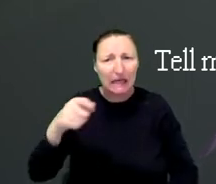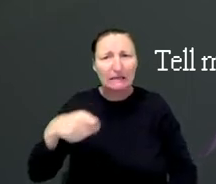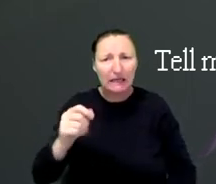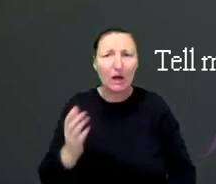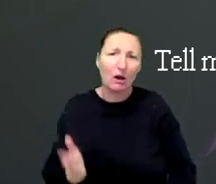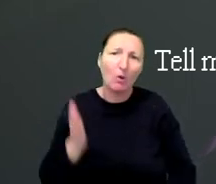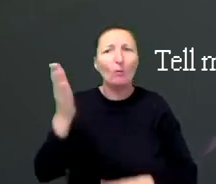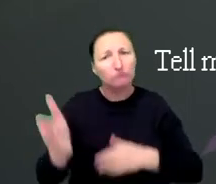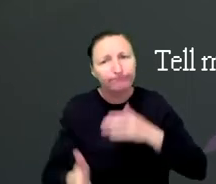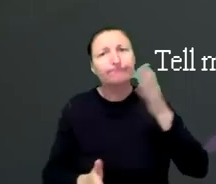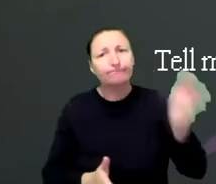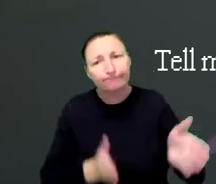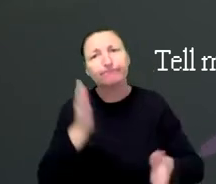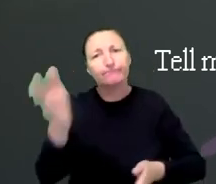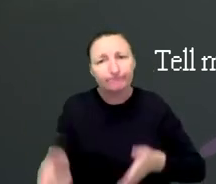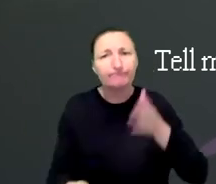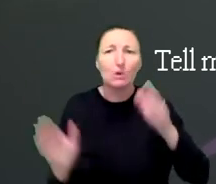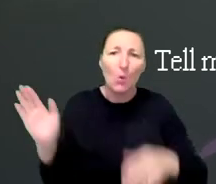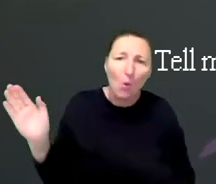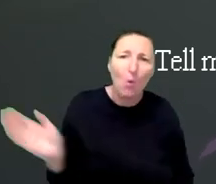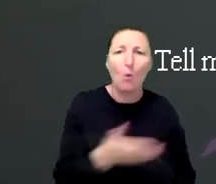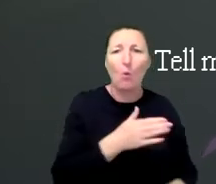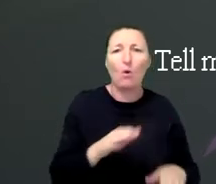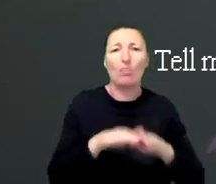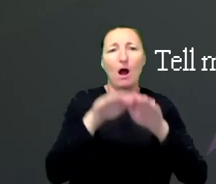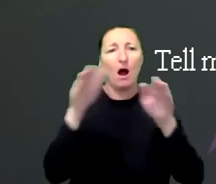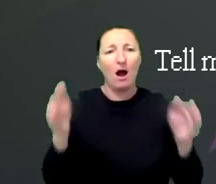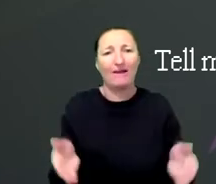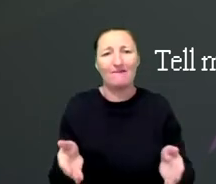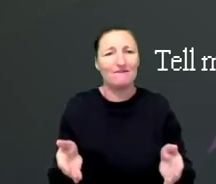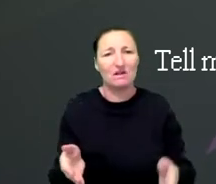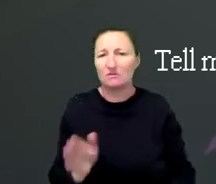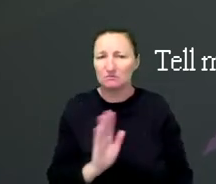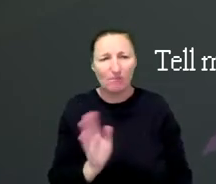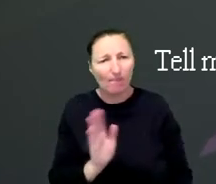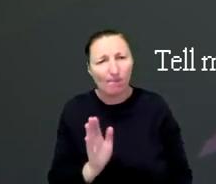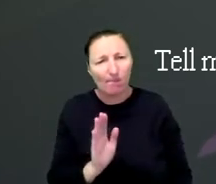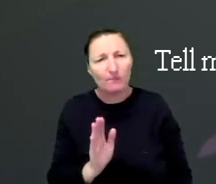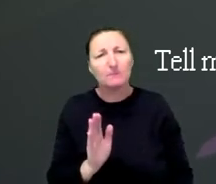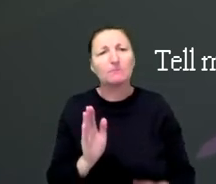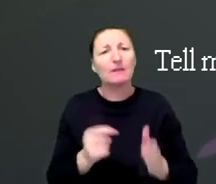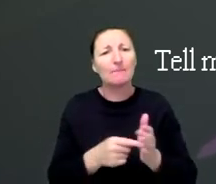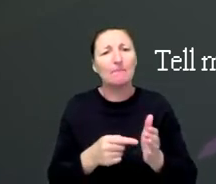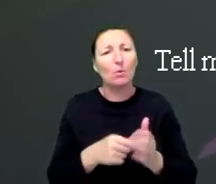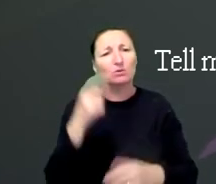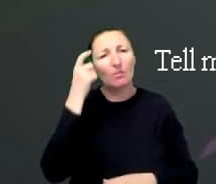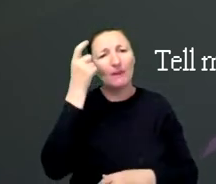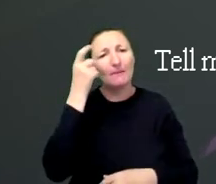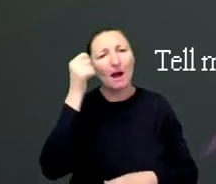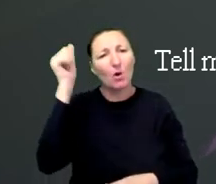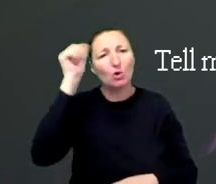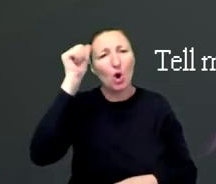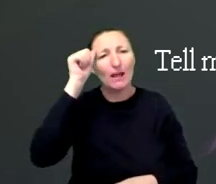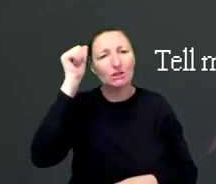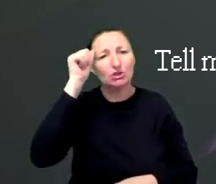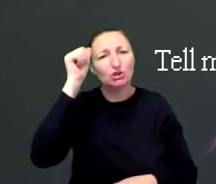and when thinking about like knowledge, when thinking about like operational chains and all